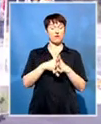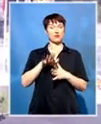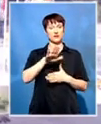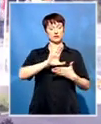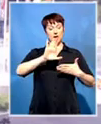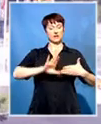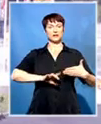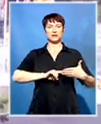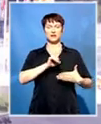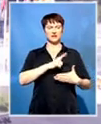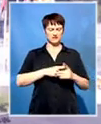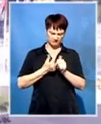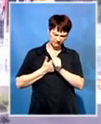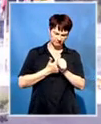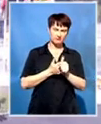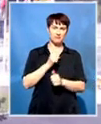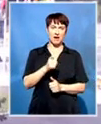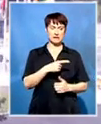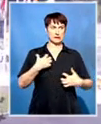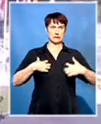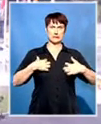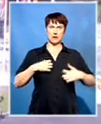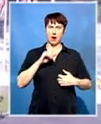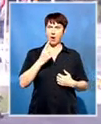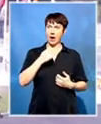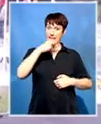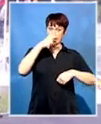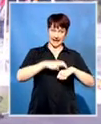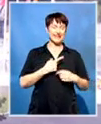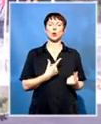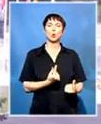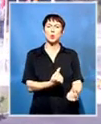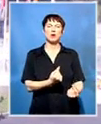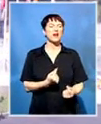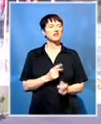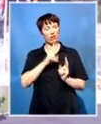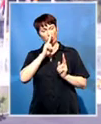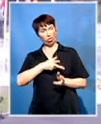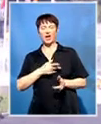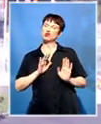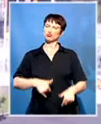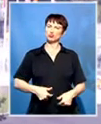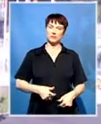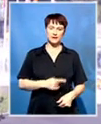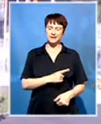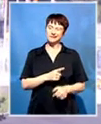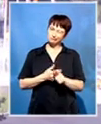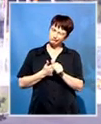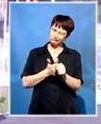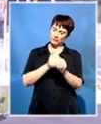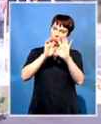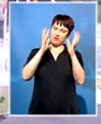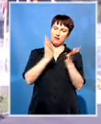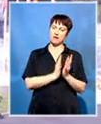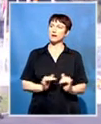only when it is convenient to their national interests, but when it is convenient to how it is applied around the world. And I think that